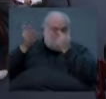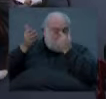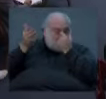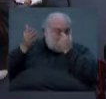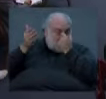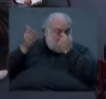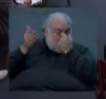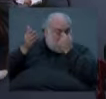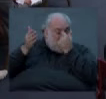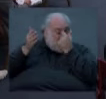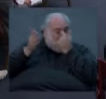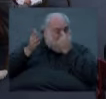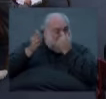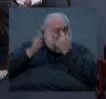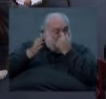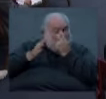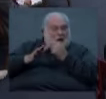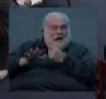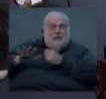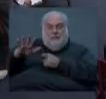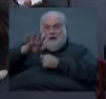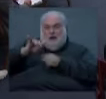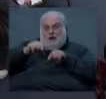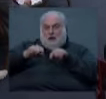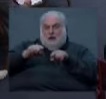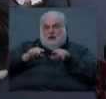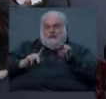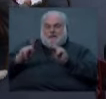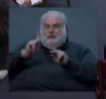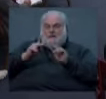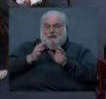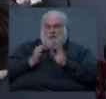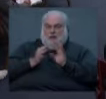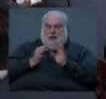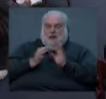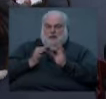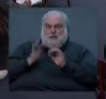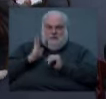speak around the notion of it during citizens' communication.